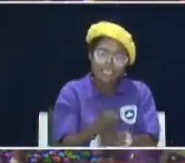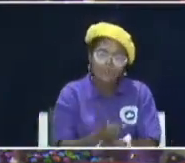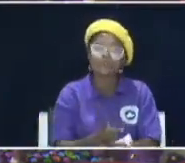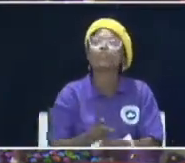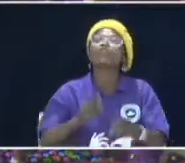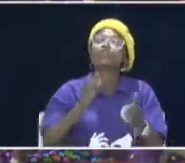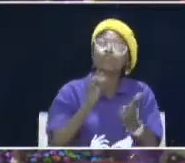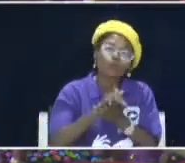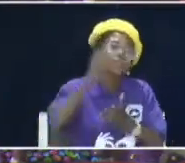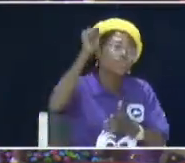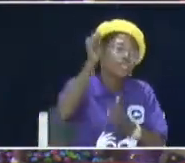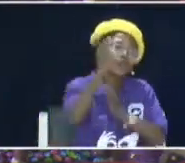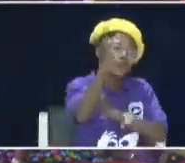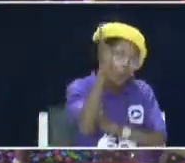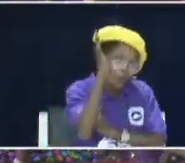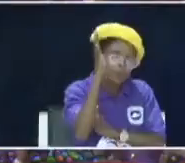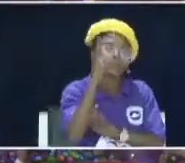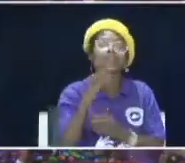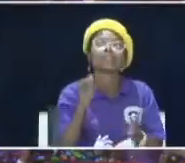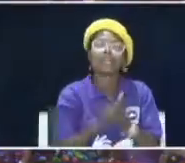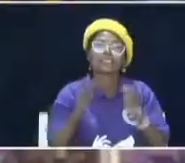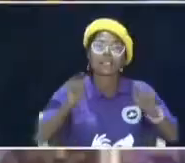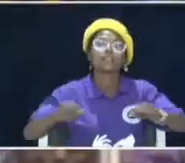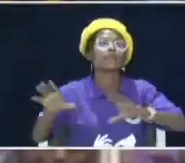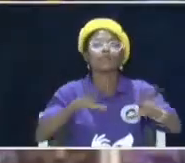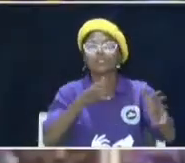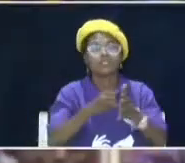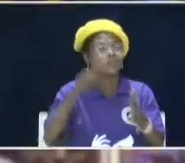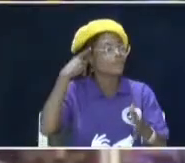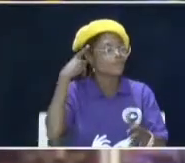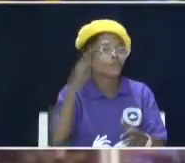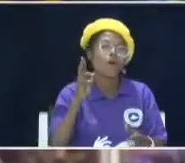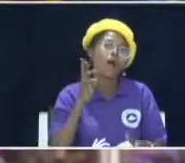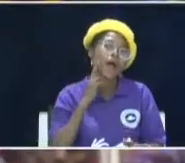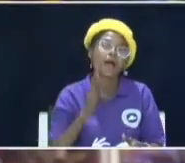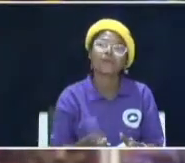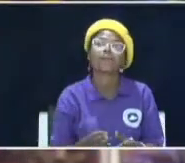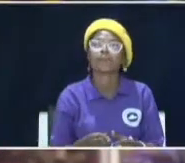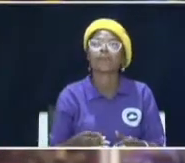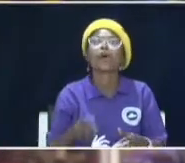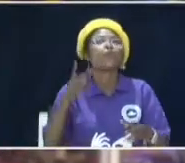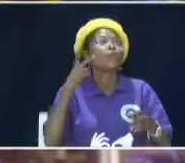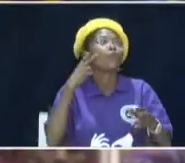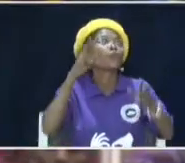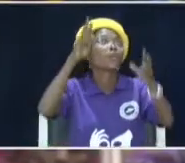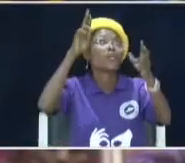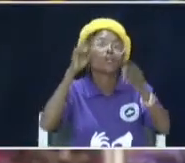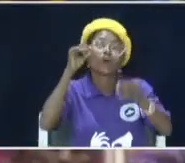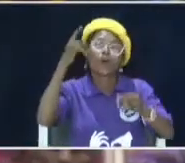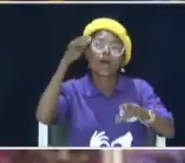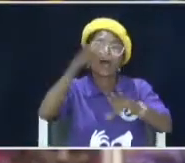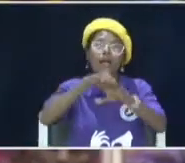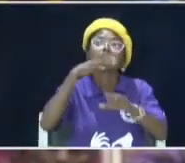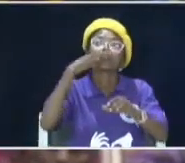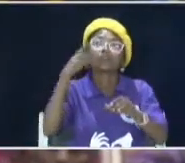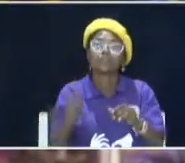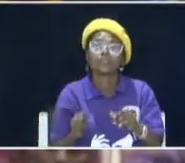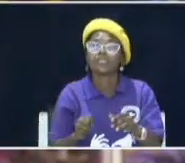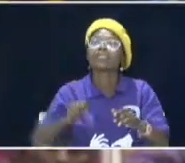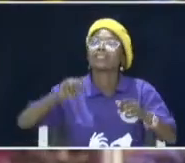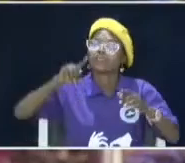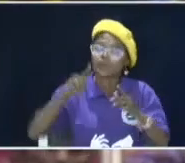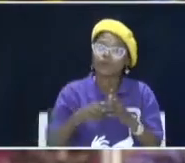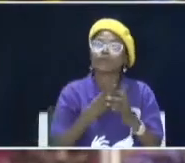Overdue to come through for her. And they kept faith alive, looking unto the author and finisher of our